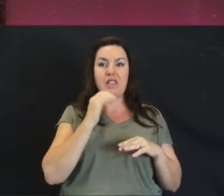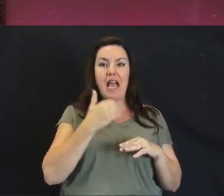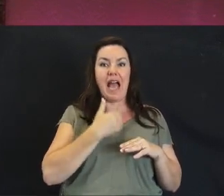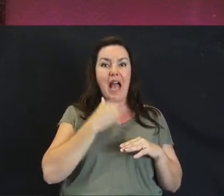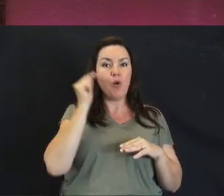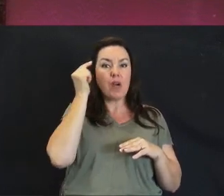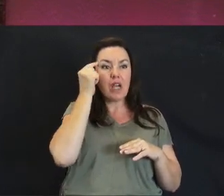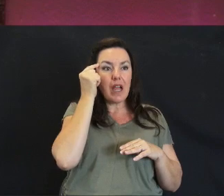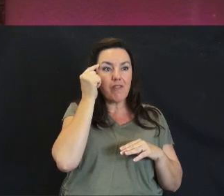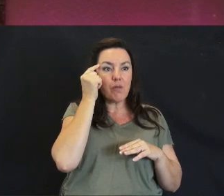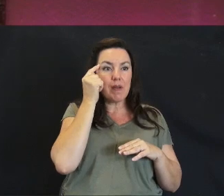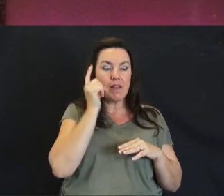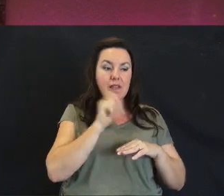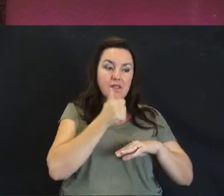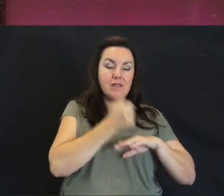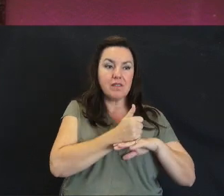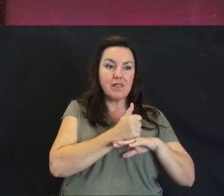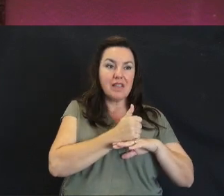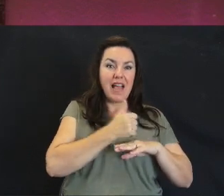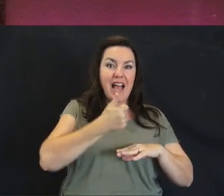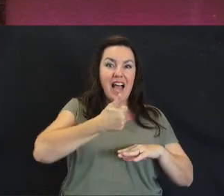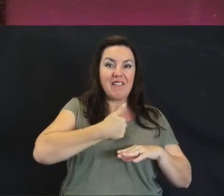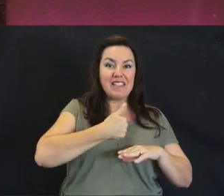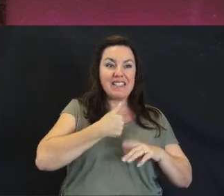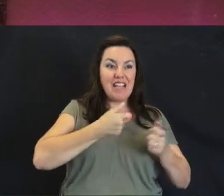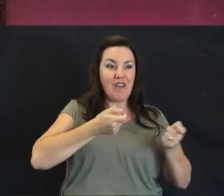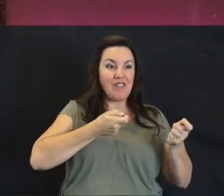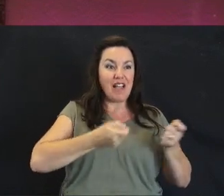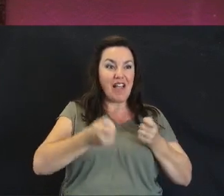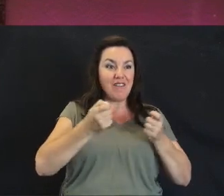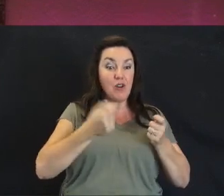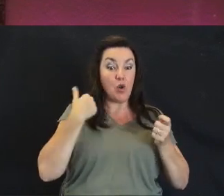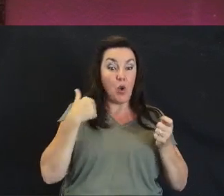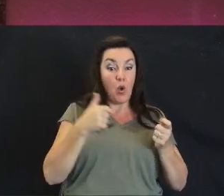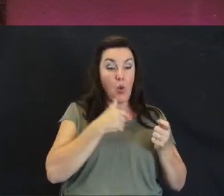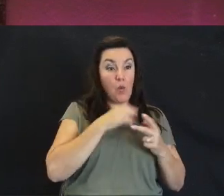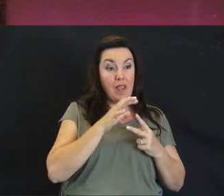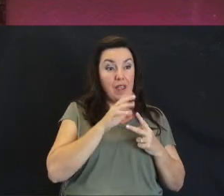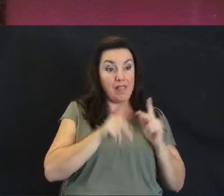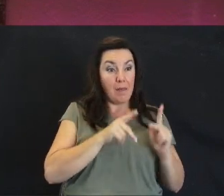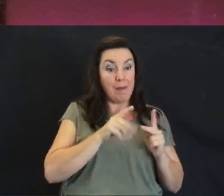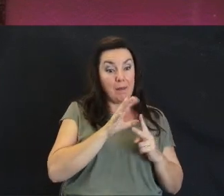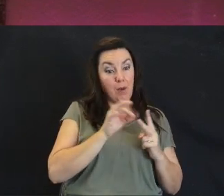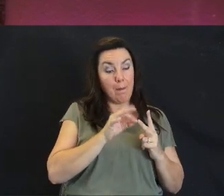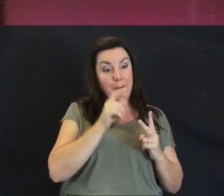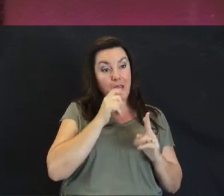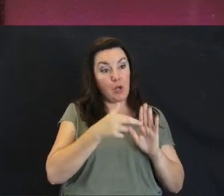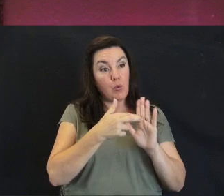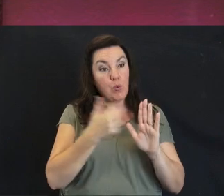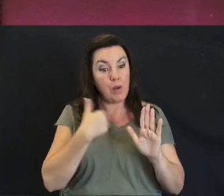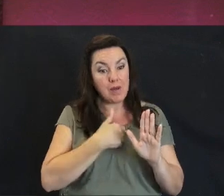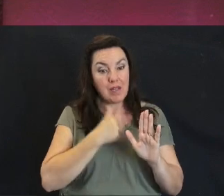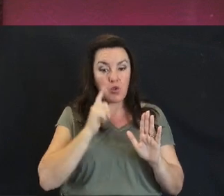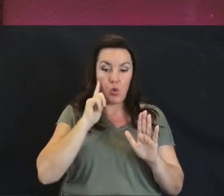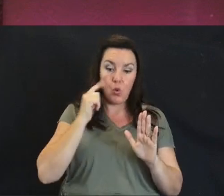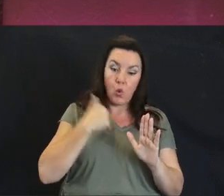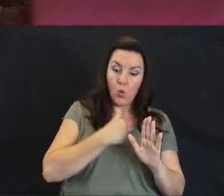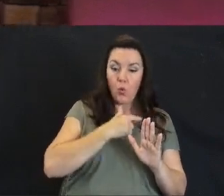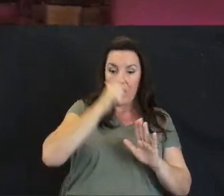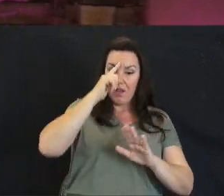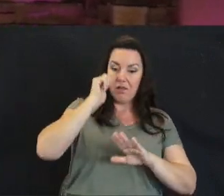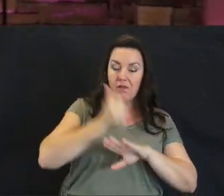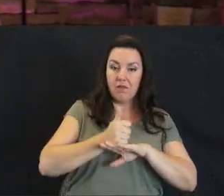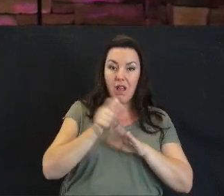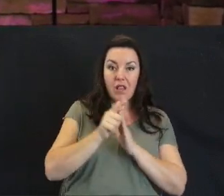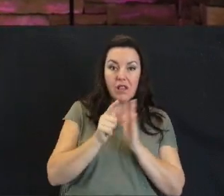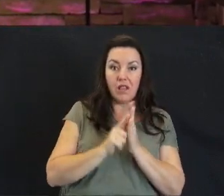Is built on the principle Of self-government We the people Get to pick our representatives We the people Get to enact our own laws We get to